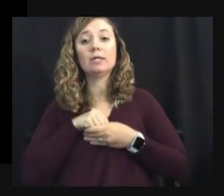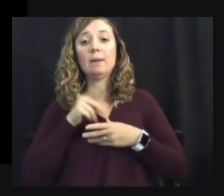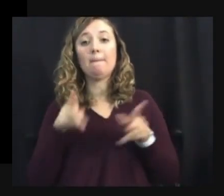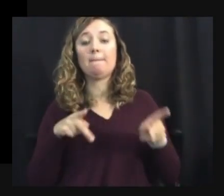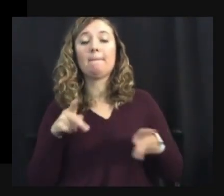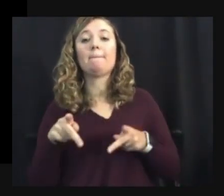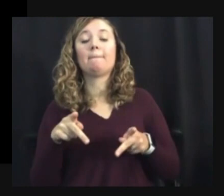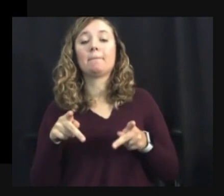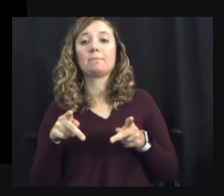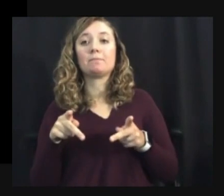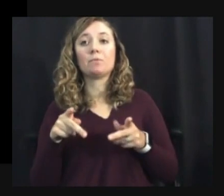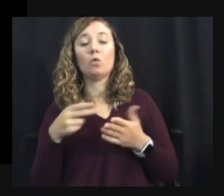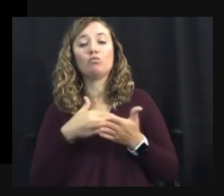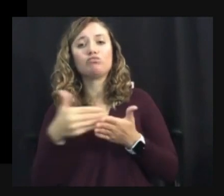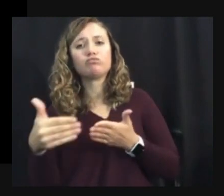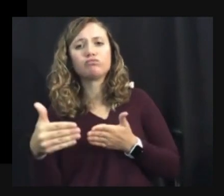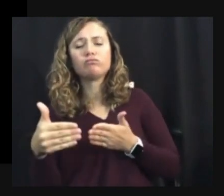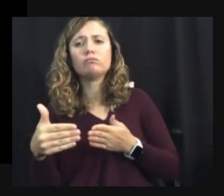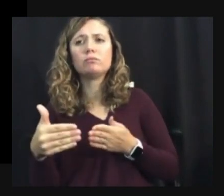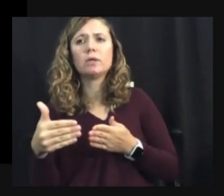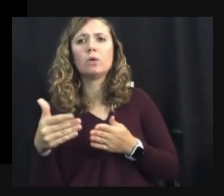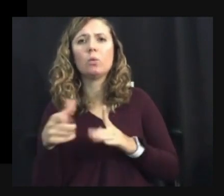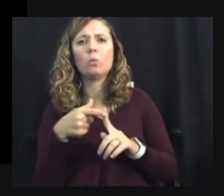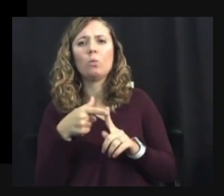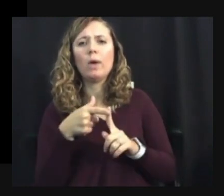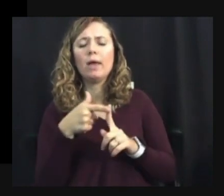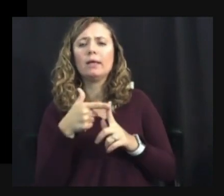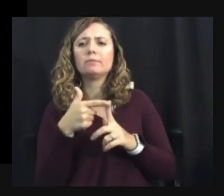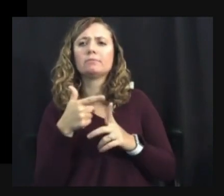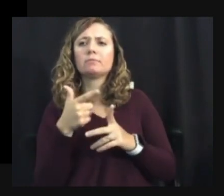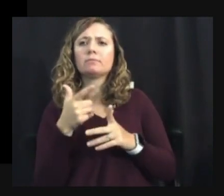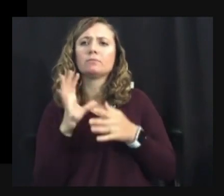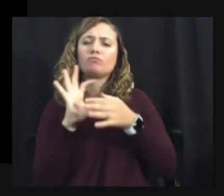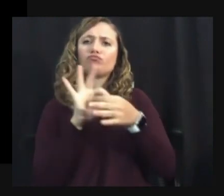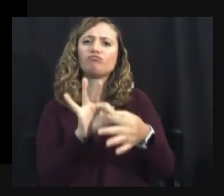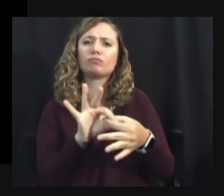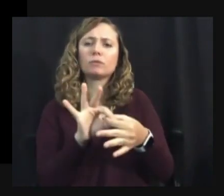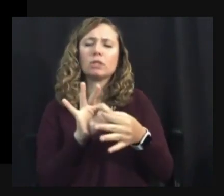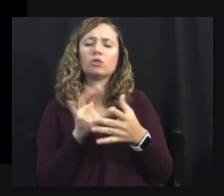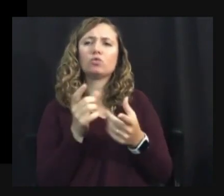people often, when it comes to being able to